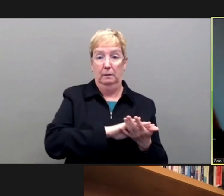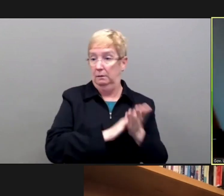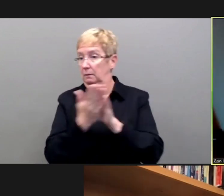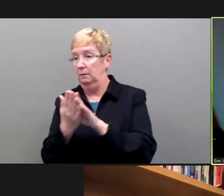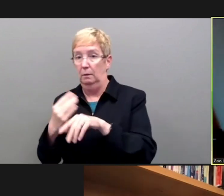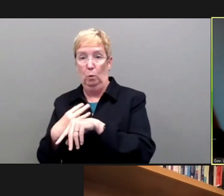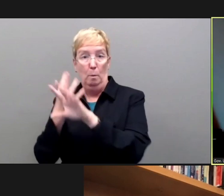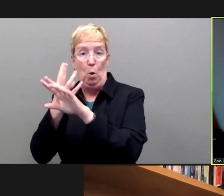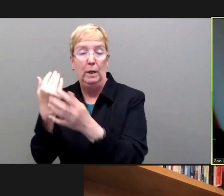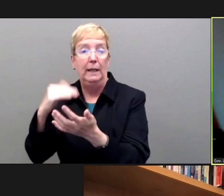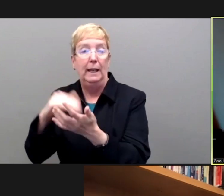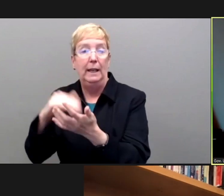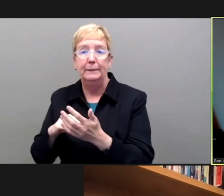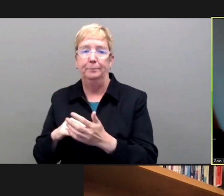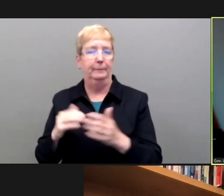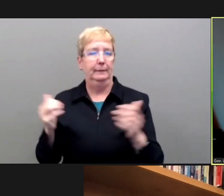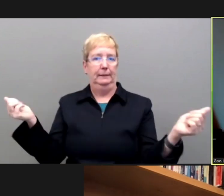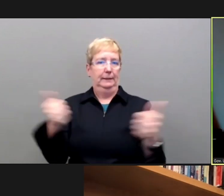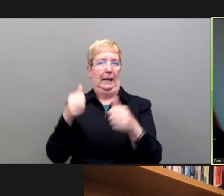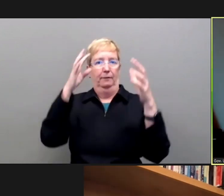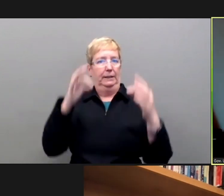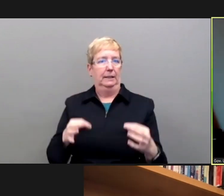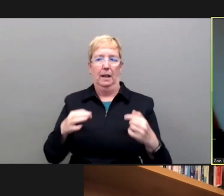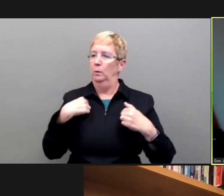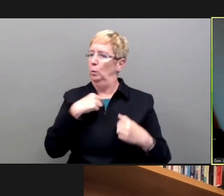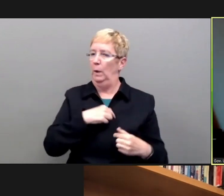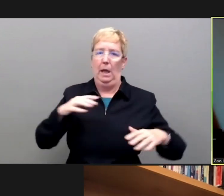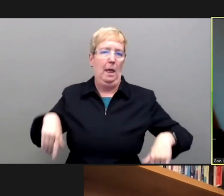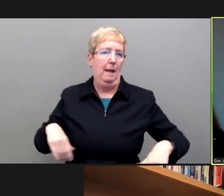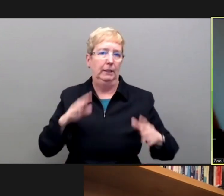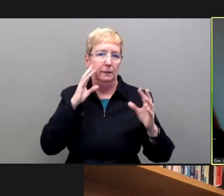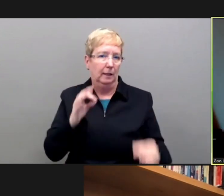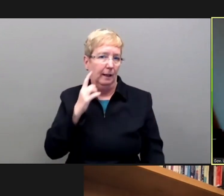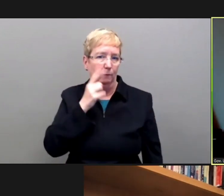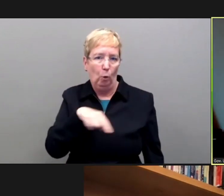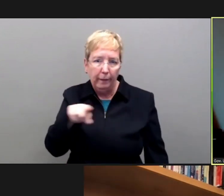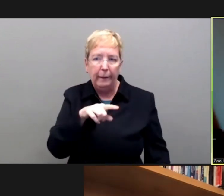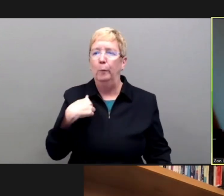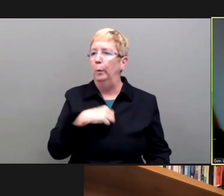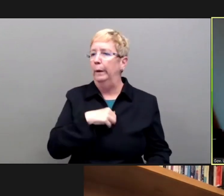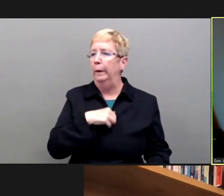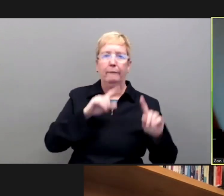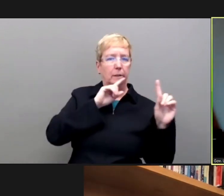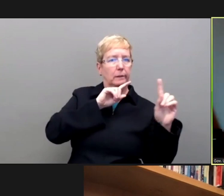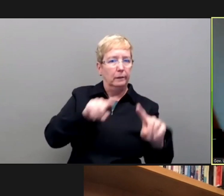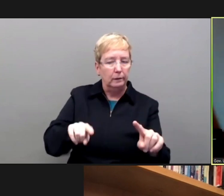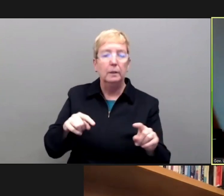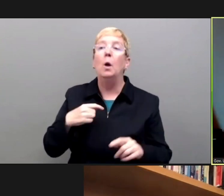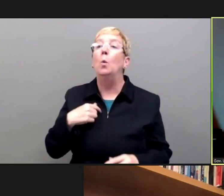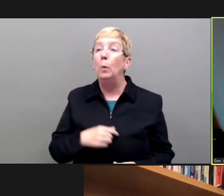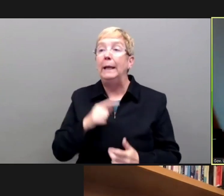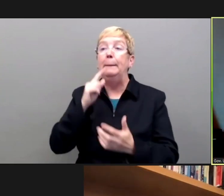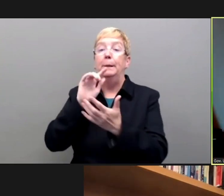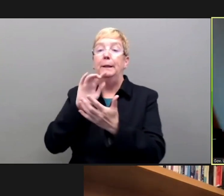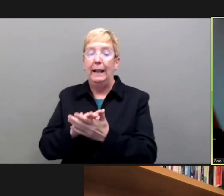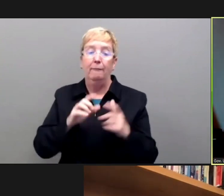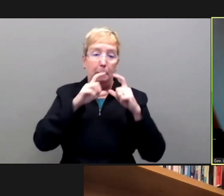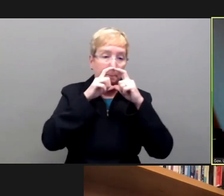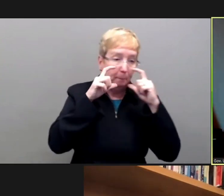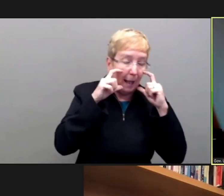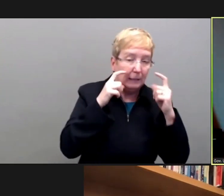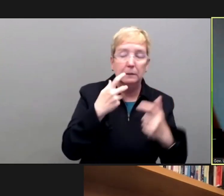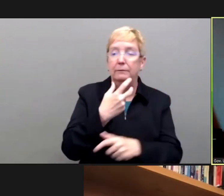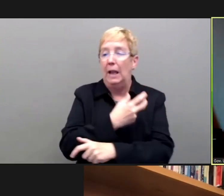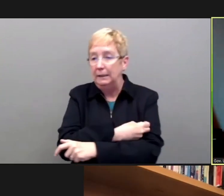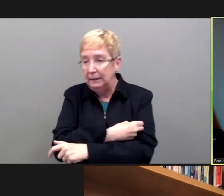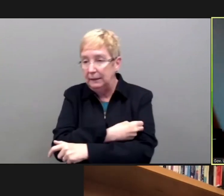to distance learning. You know, again, we believe that masks and vaccination protocols and mandates will get us